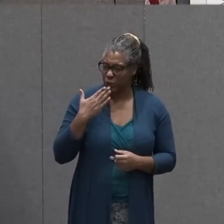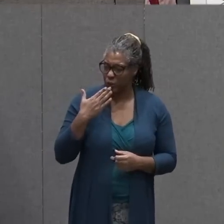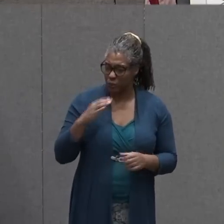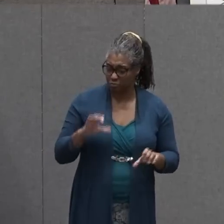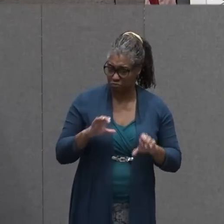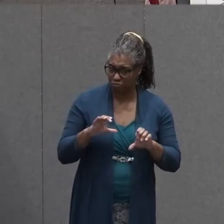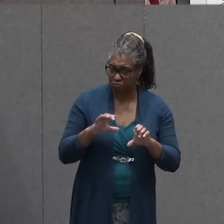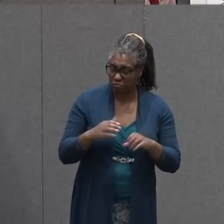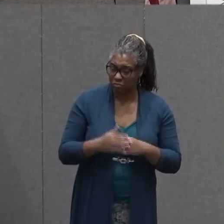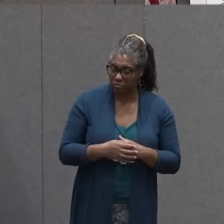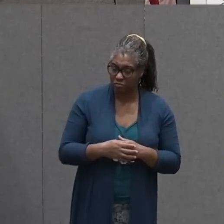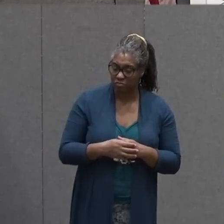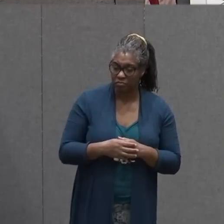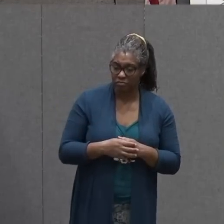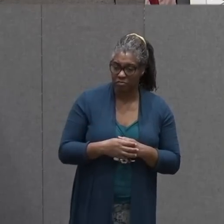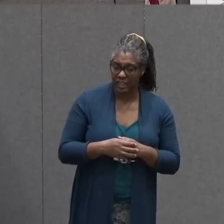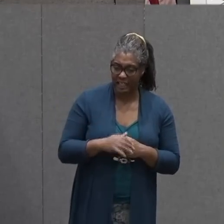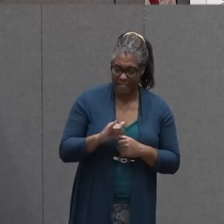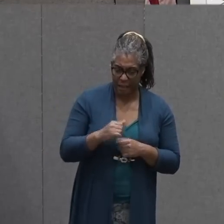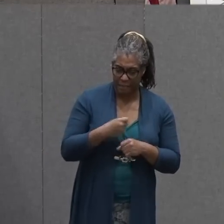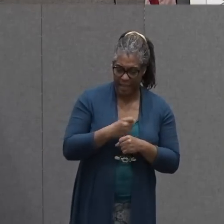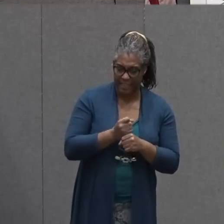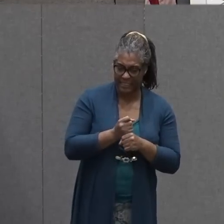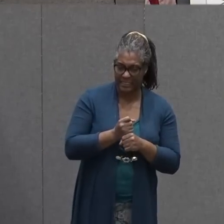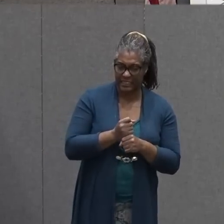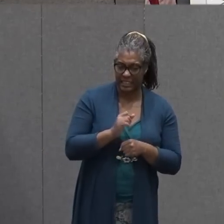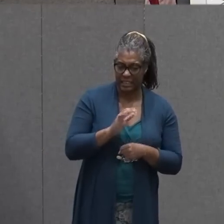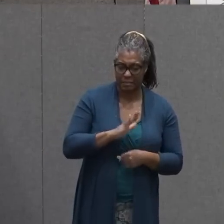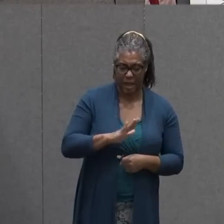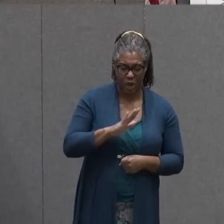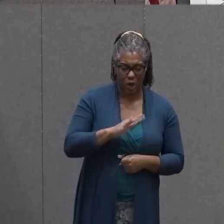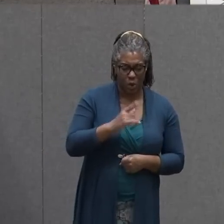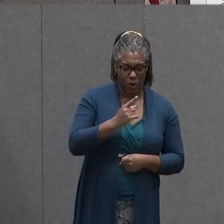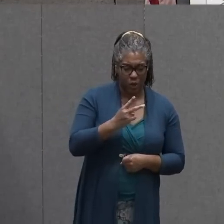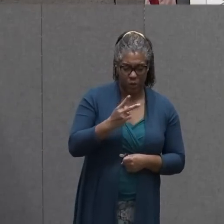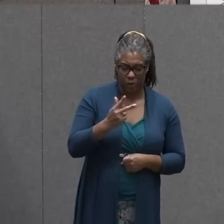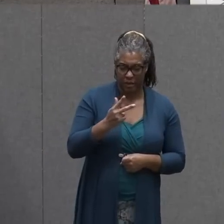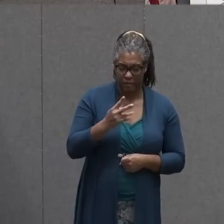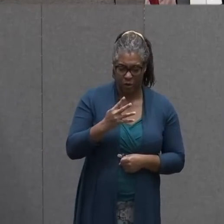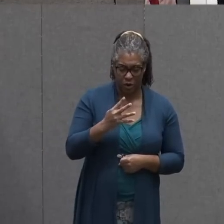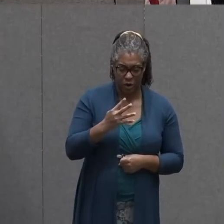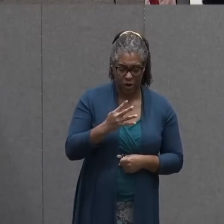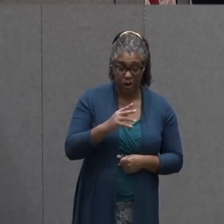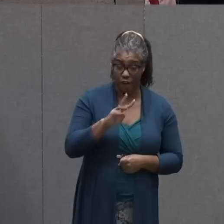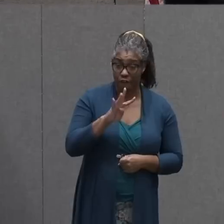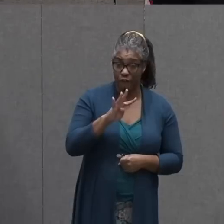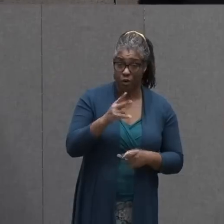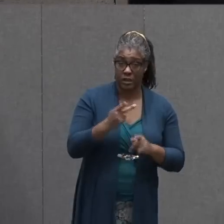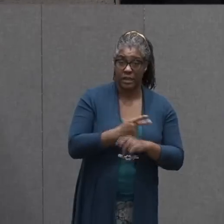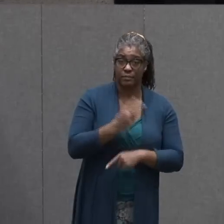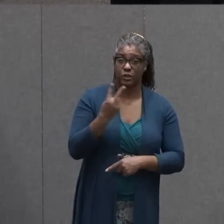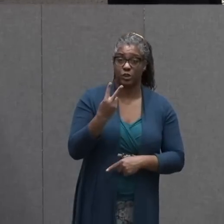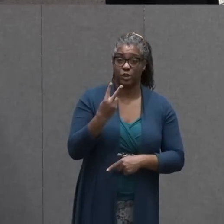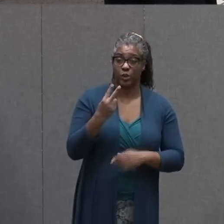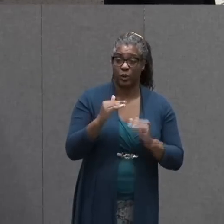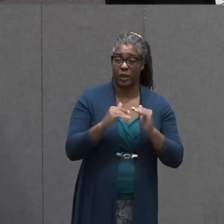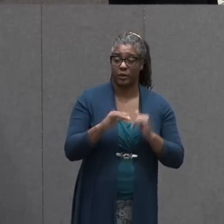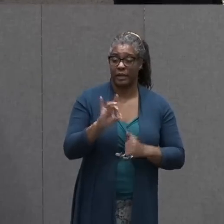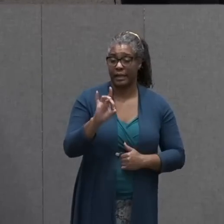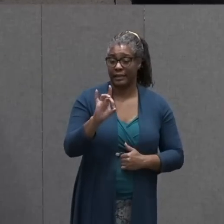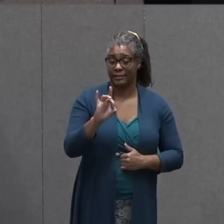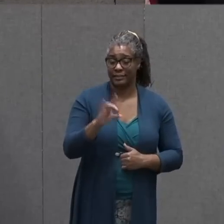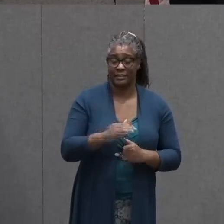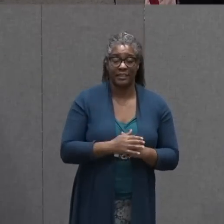about 1, 2, 3, 4. I'm going to do some math. 4 times 2 is 8 already. So I'm guessing it's going to